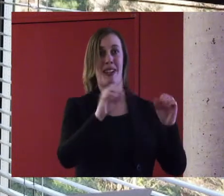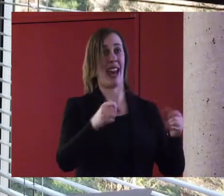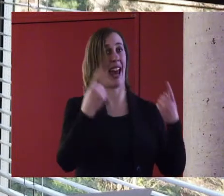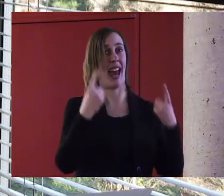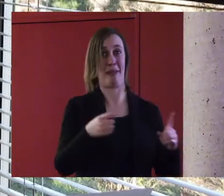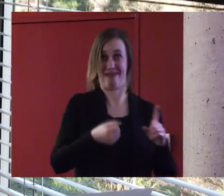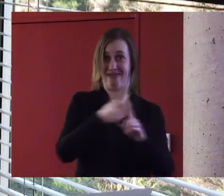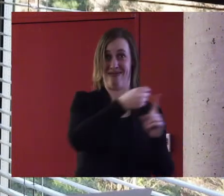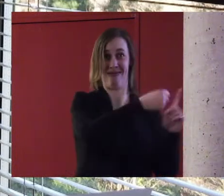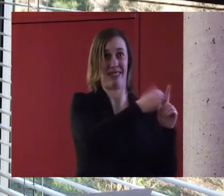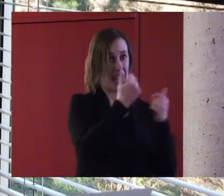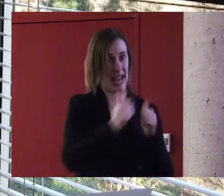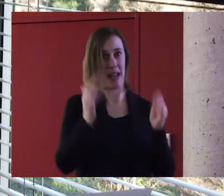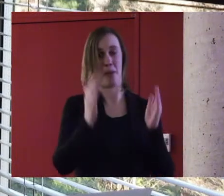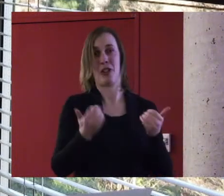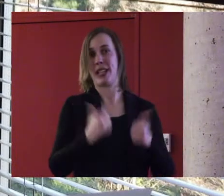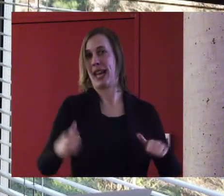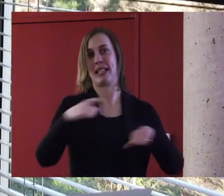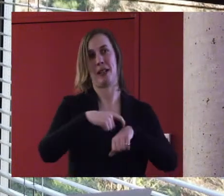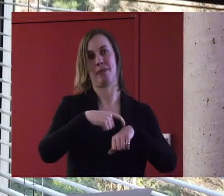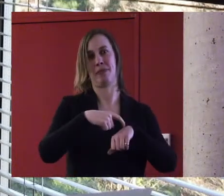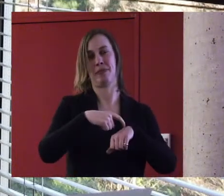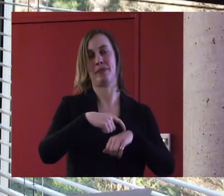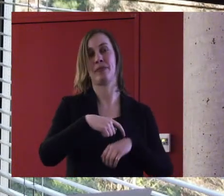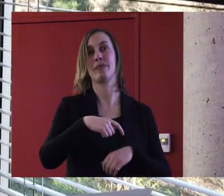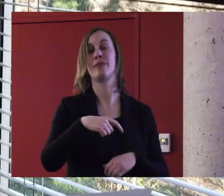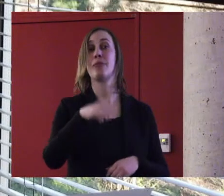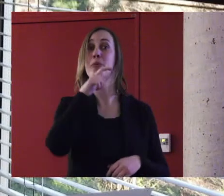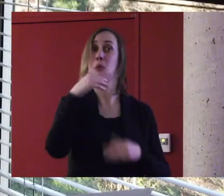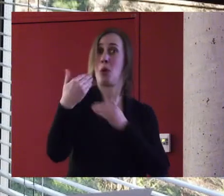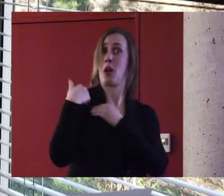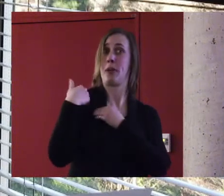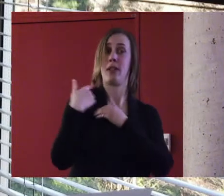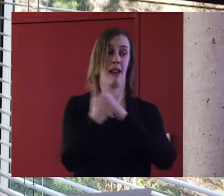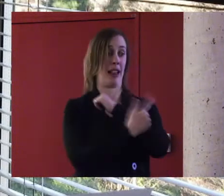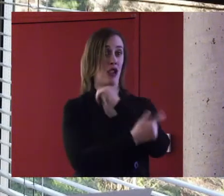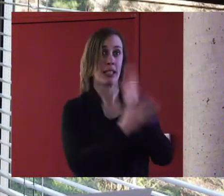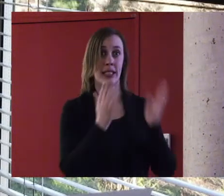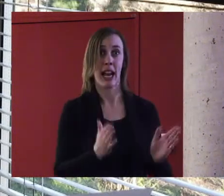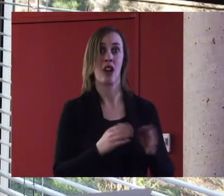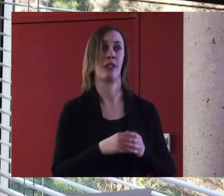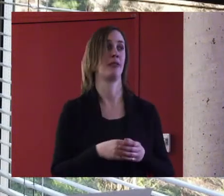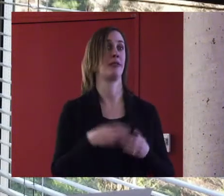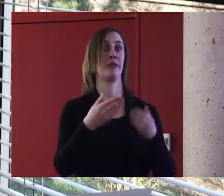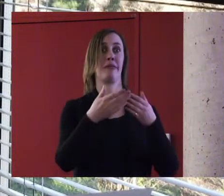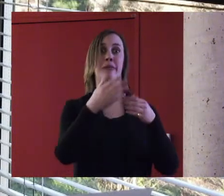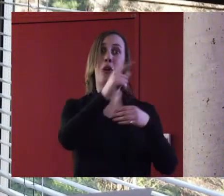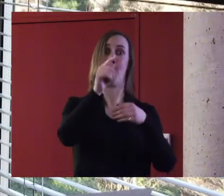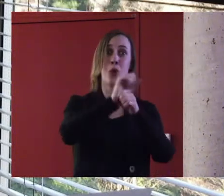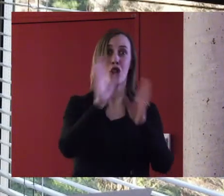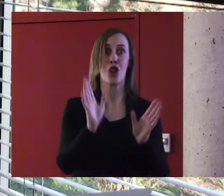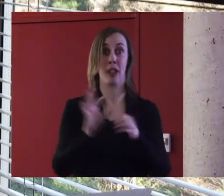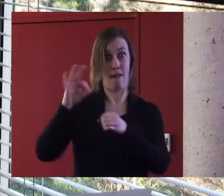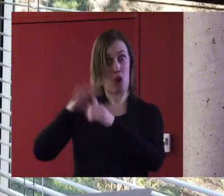It's up to legislators, public servants, health professionals, ultimately voters, to make the world we all